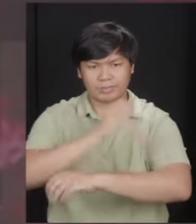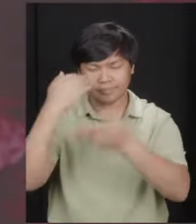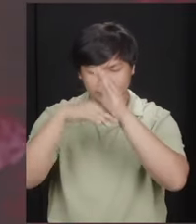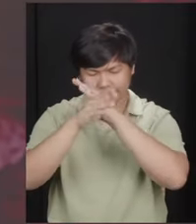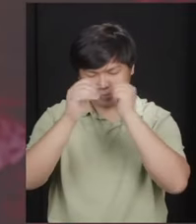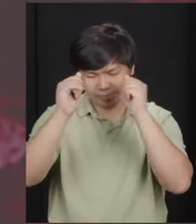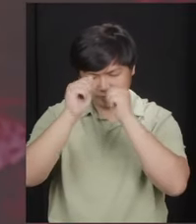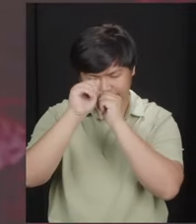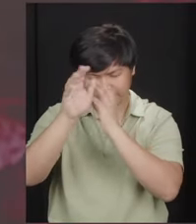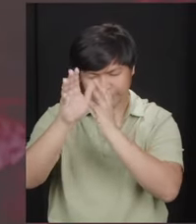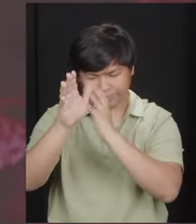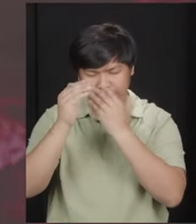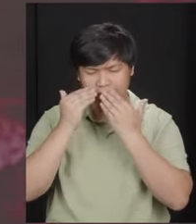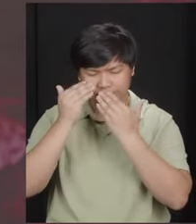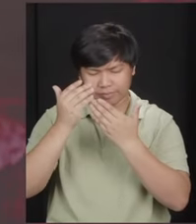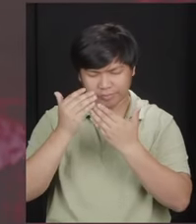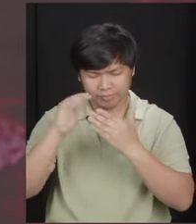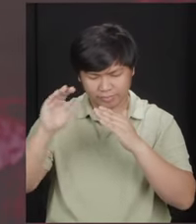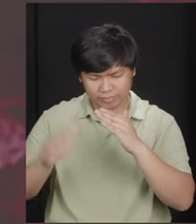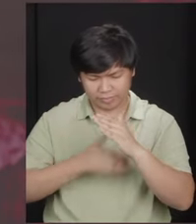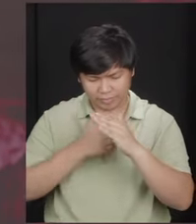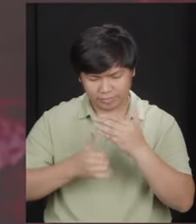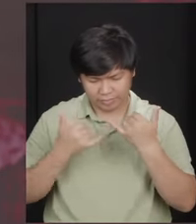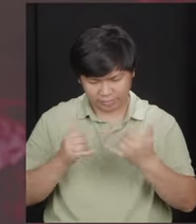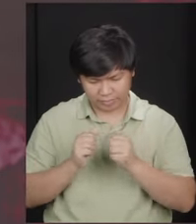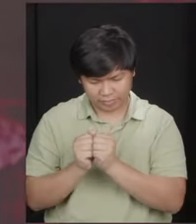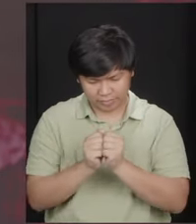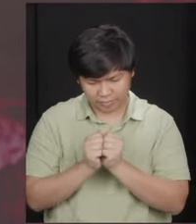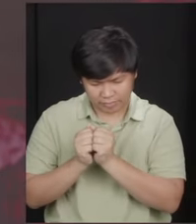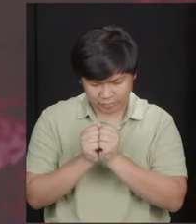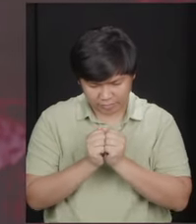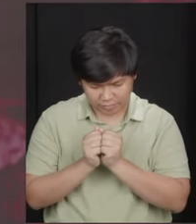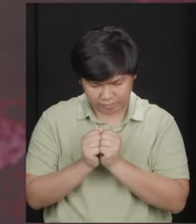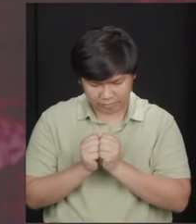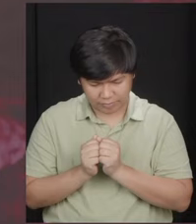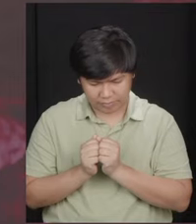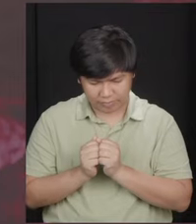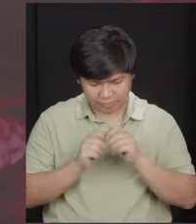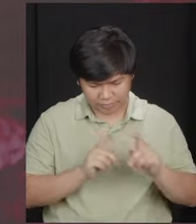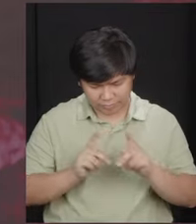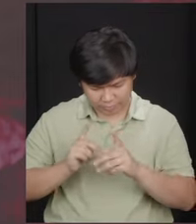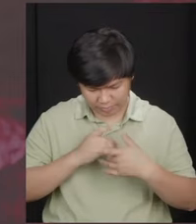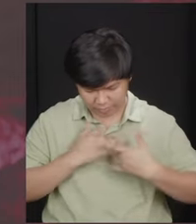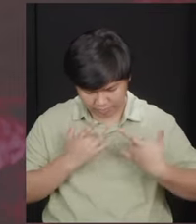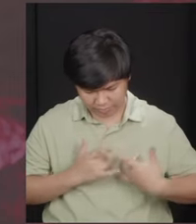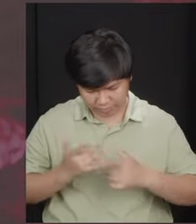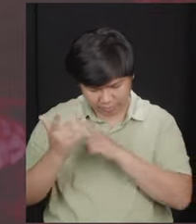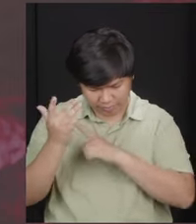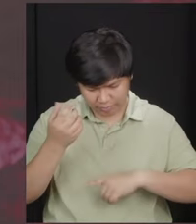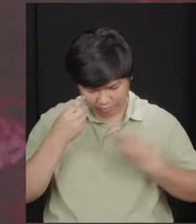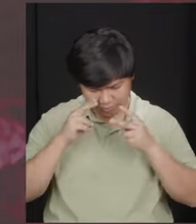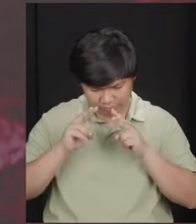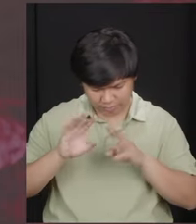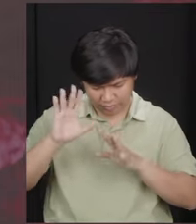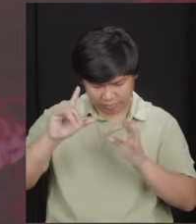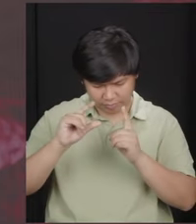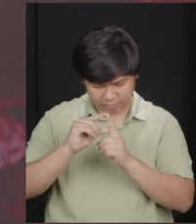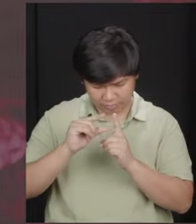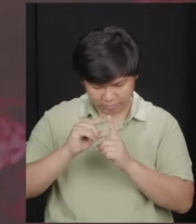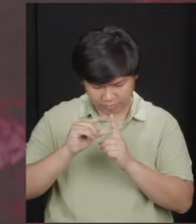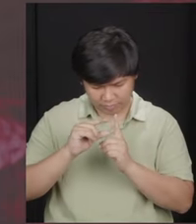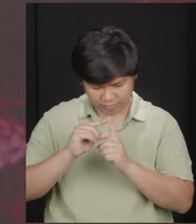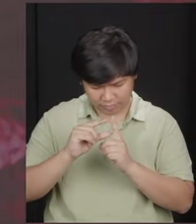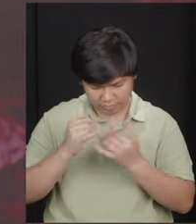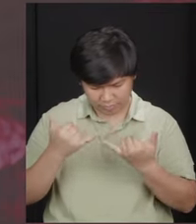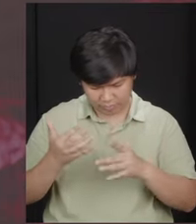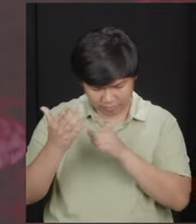Father, we thank You even for the songs we sang together. They prepared our hearts, Lord, now to look into Your word.